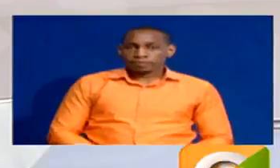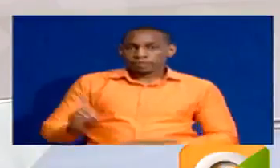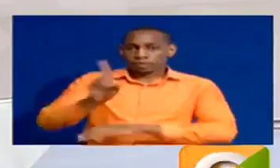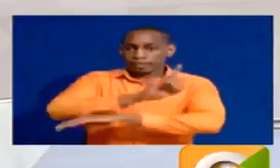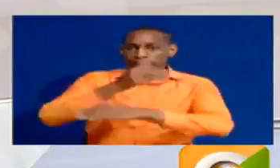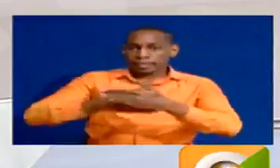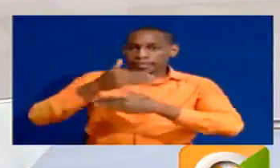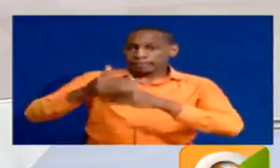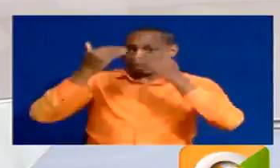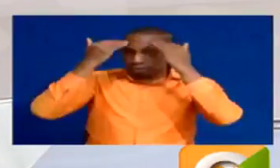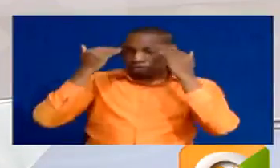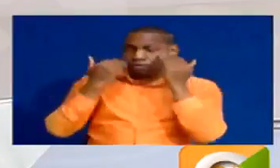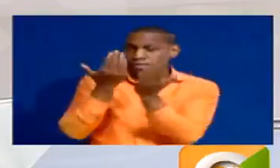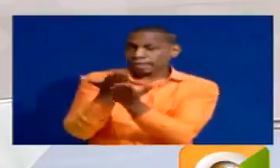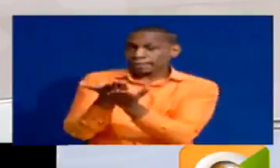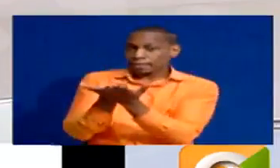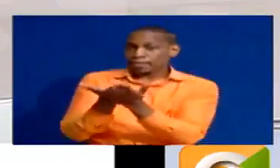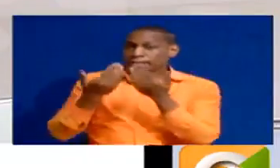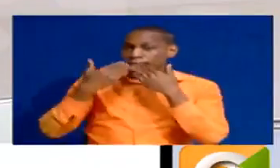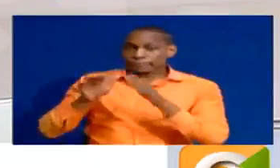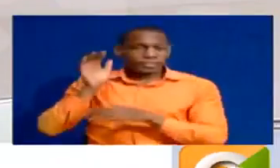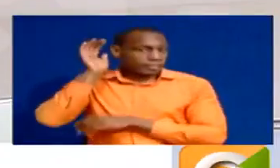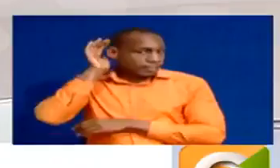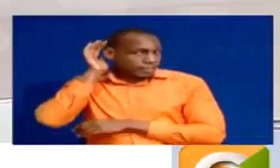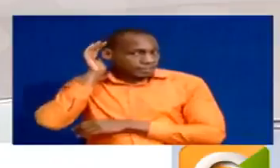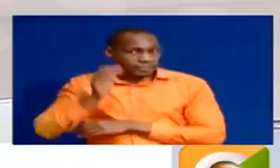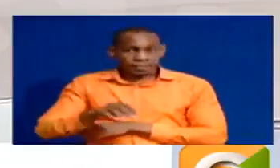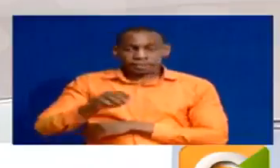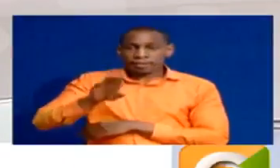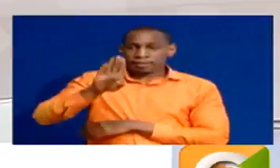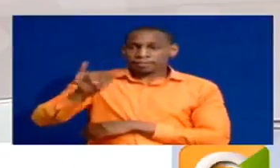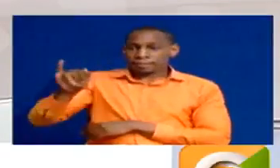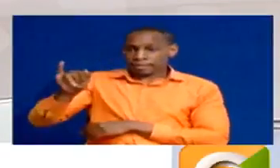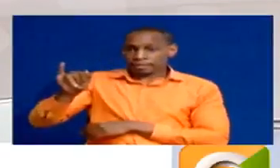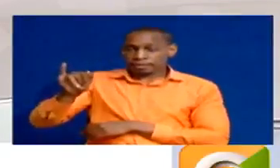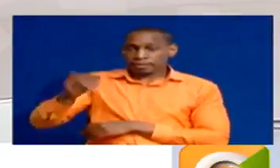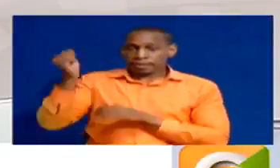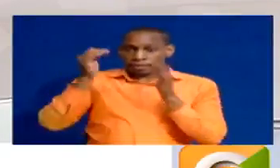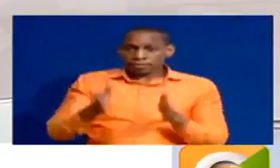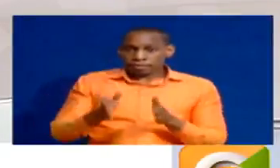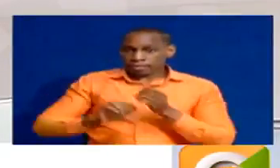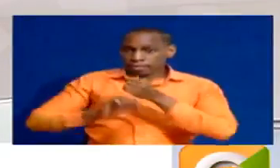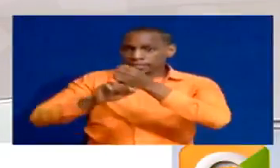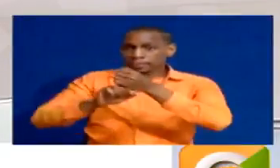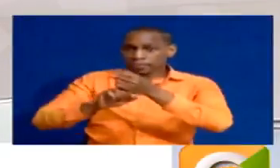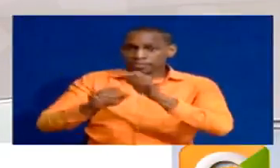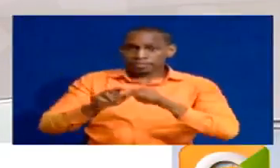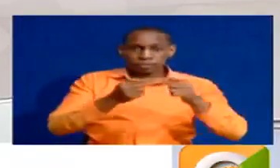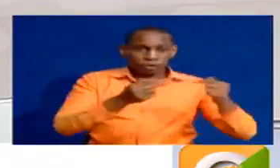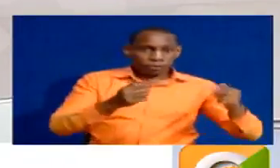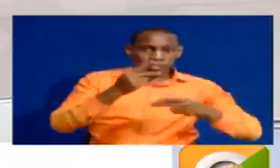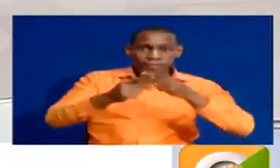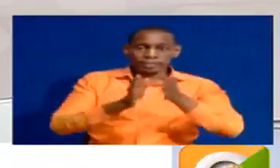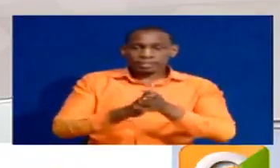Now, a day after the Court of Appeal concluded hearings on the Building Bridges Initiative, politicians in favor of and against the